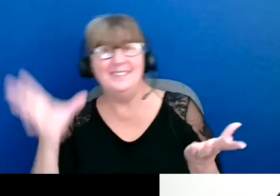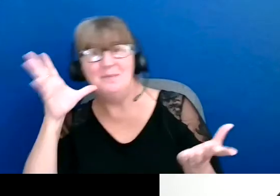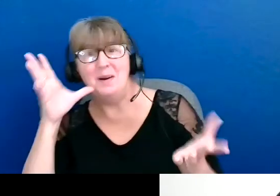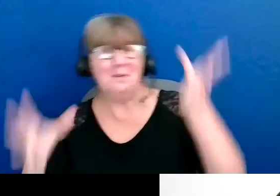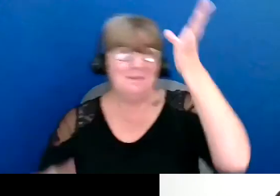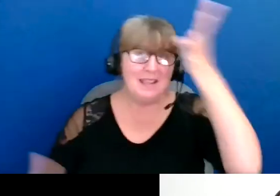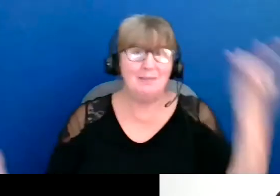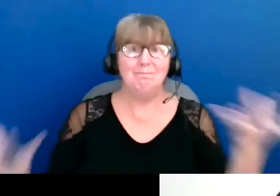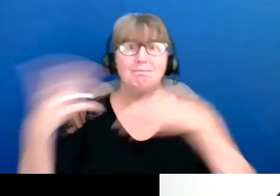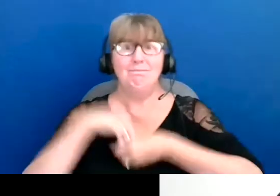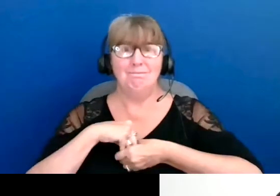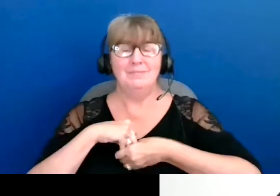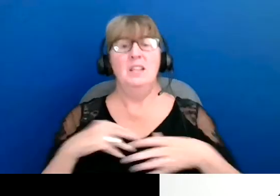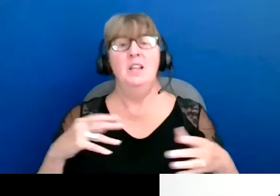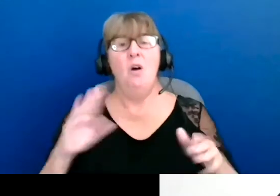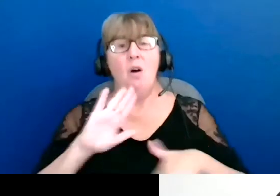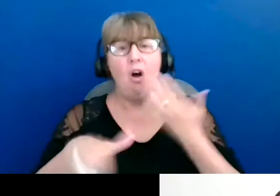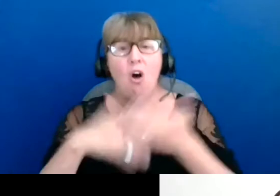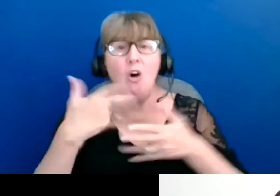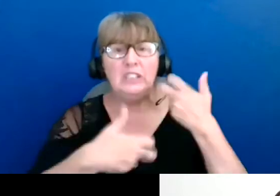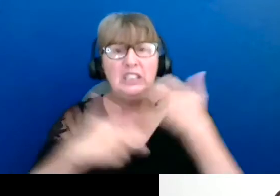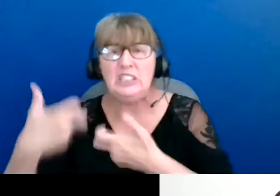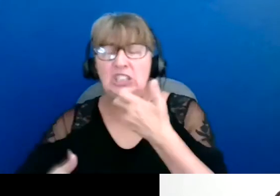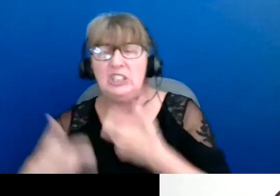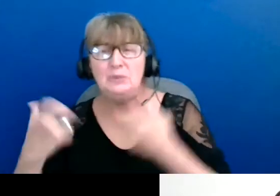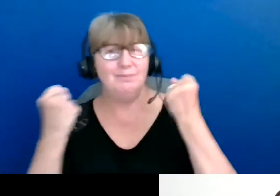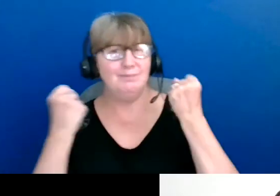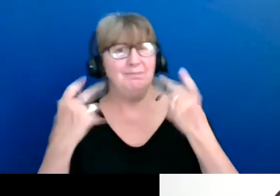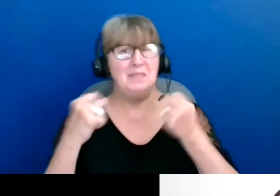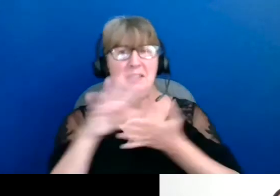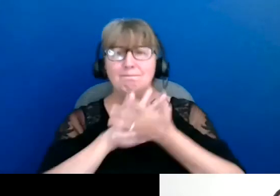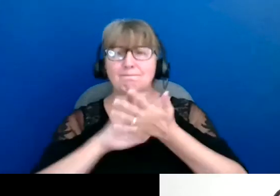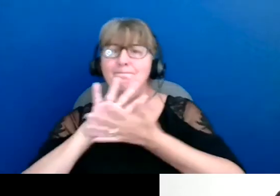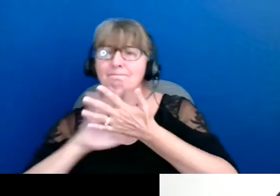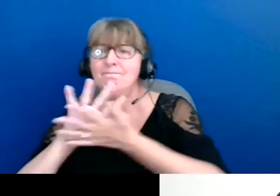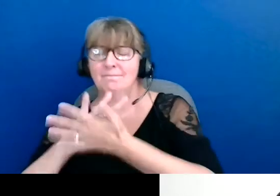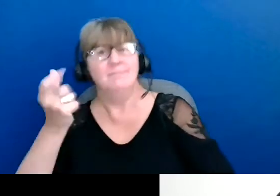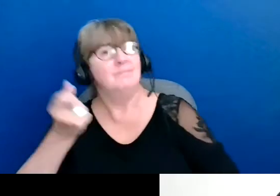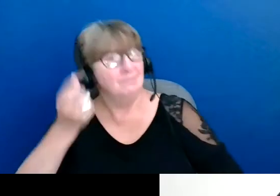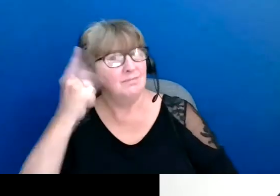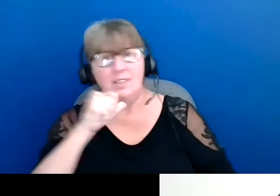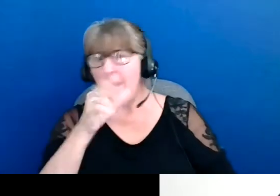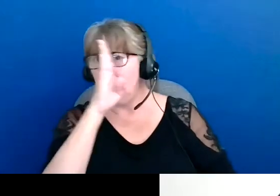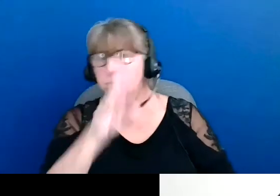never black and white. I know there are many different layers to any kind of issue, whether it's